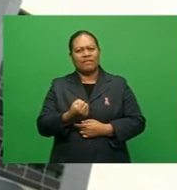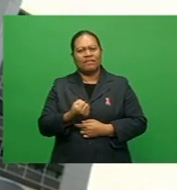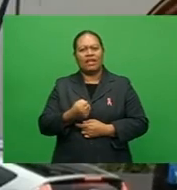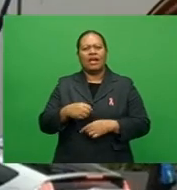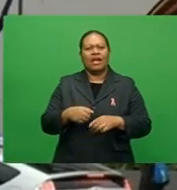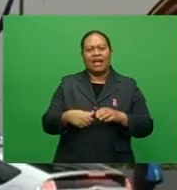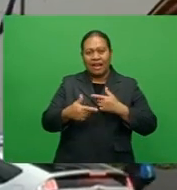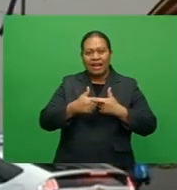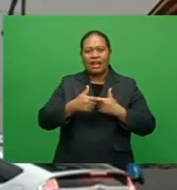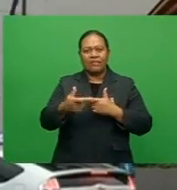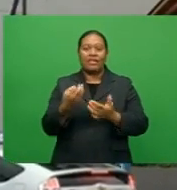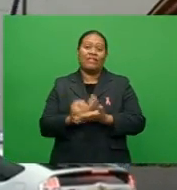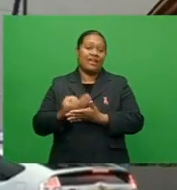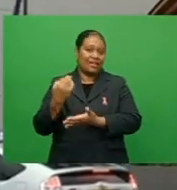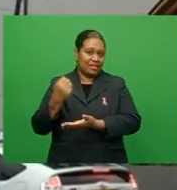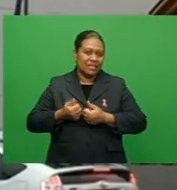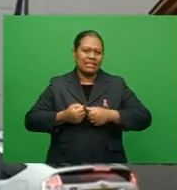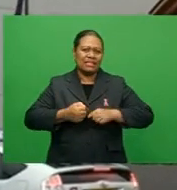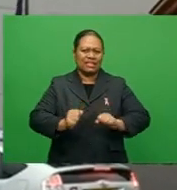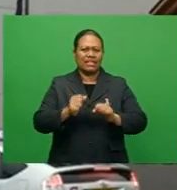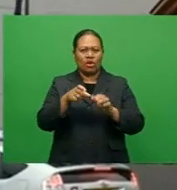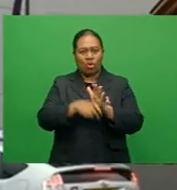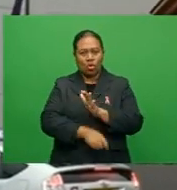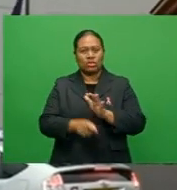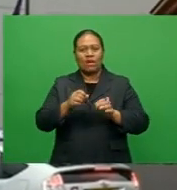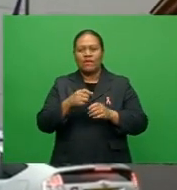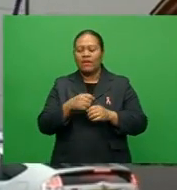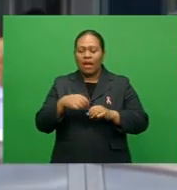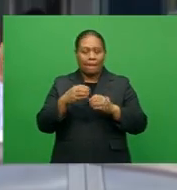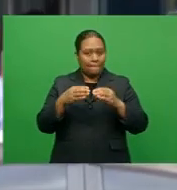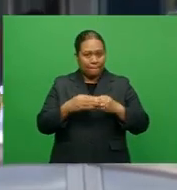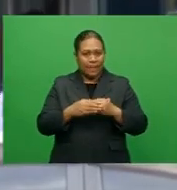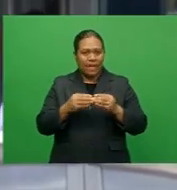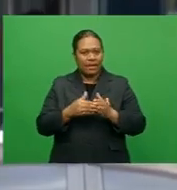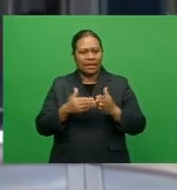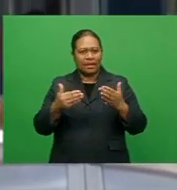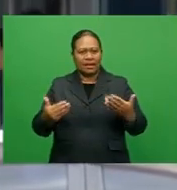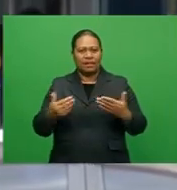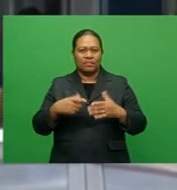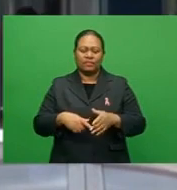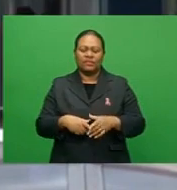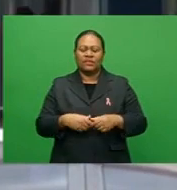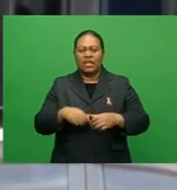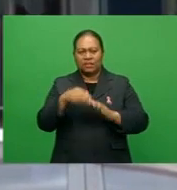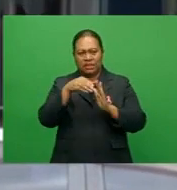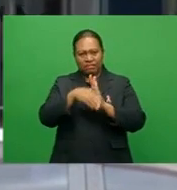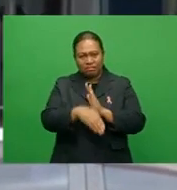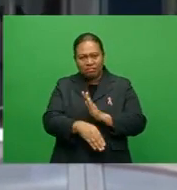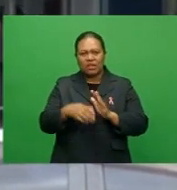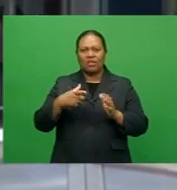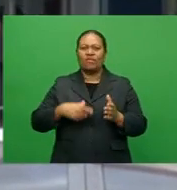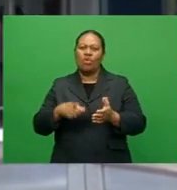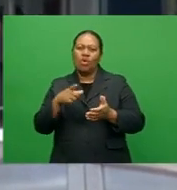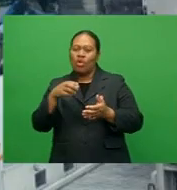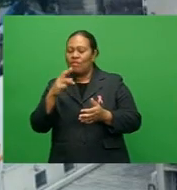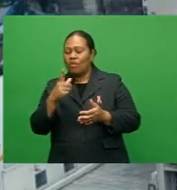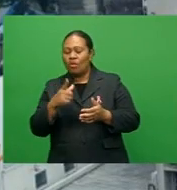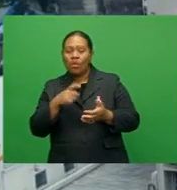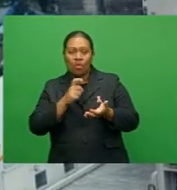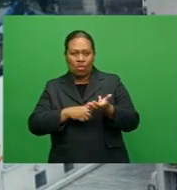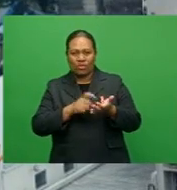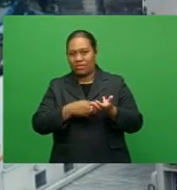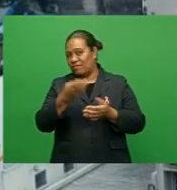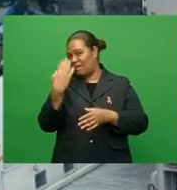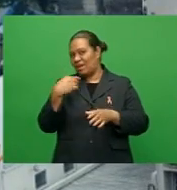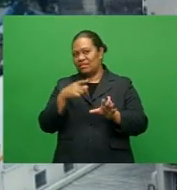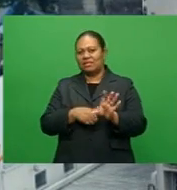liquidity in the financial system, the cost of funds for commercial banks and lending rates have declined relative to last year. Ali says